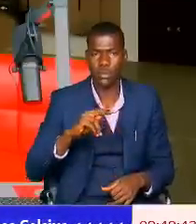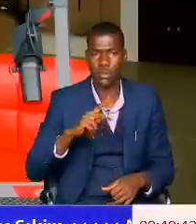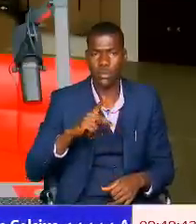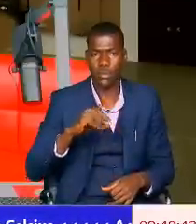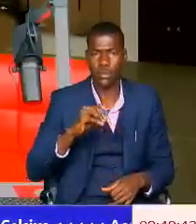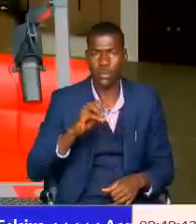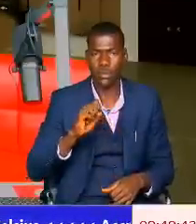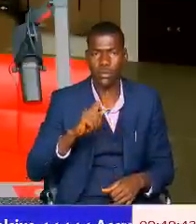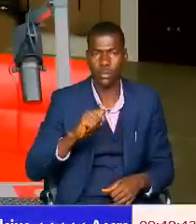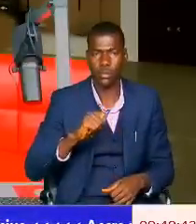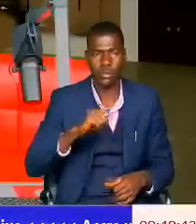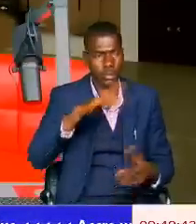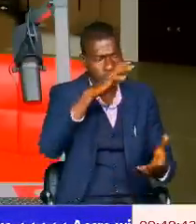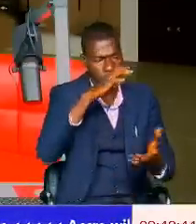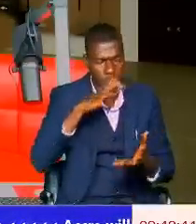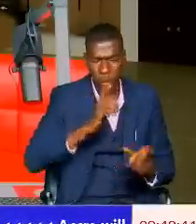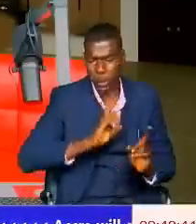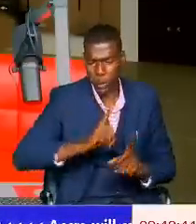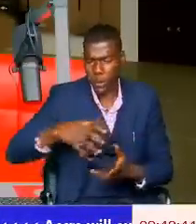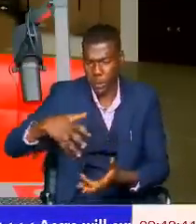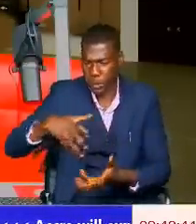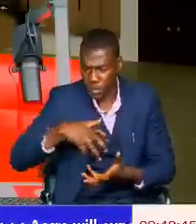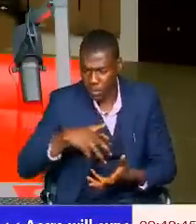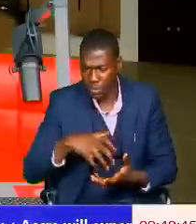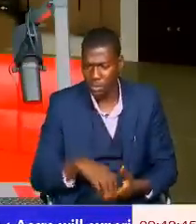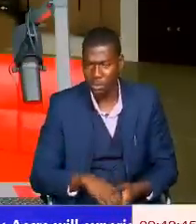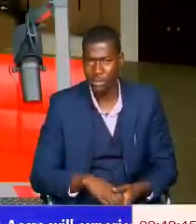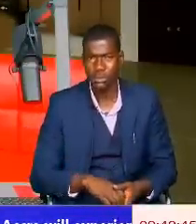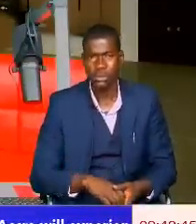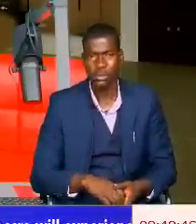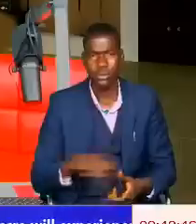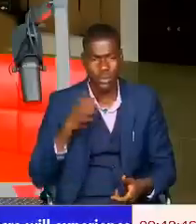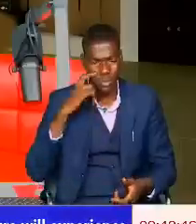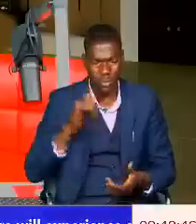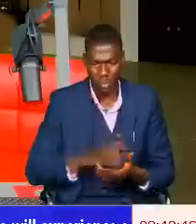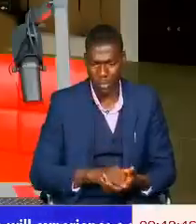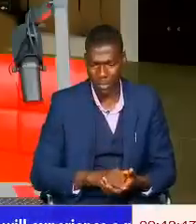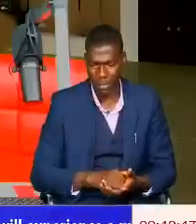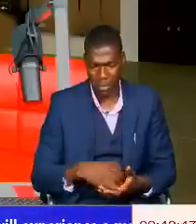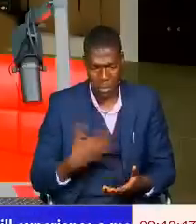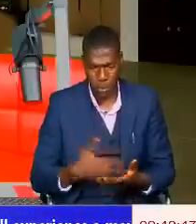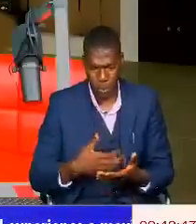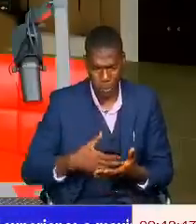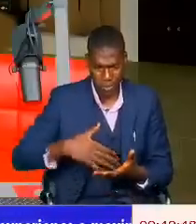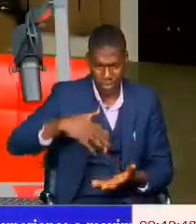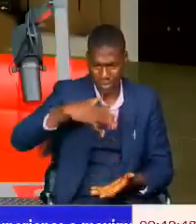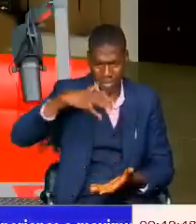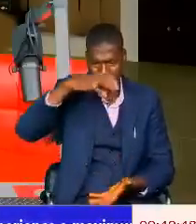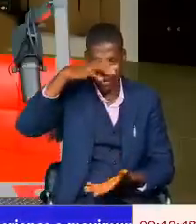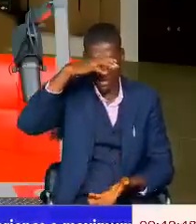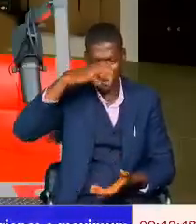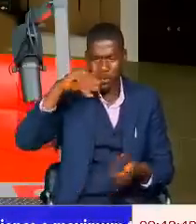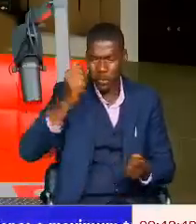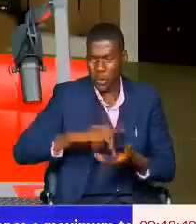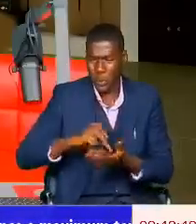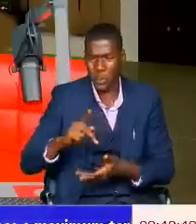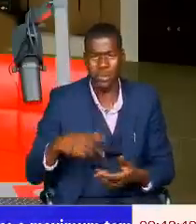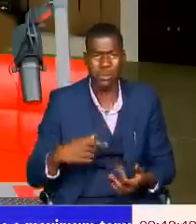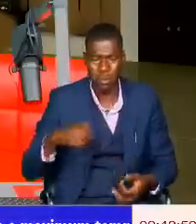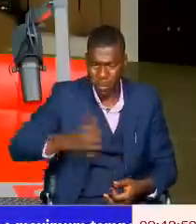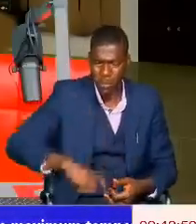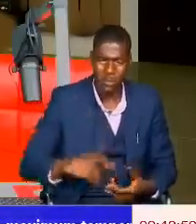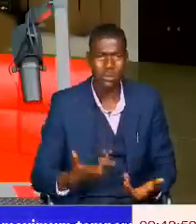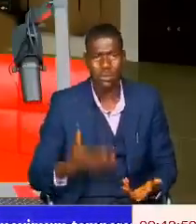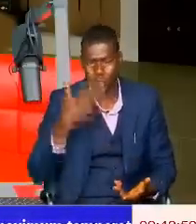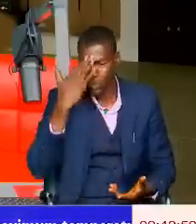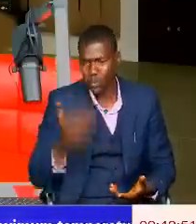they don't deliver them, you go to collect something. They go quote one bill, give you, we go nearly break your neck.